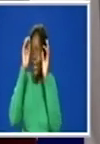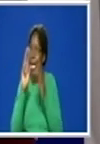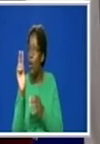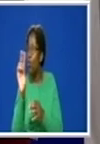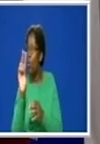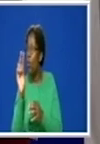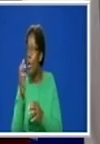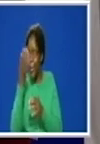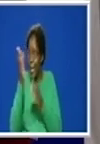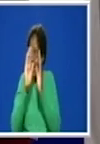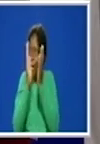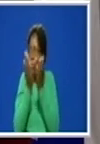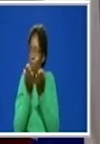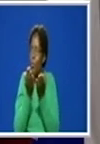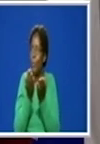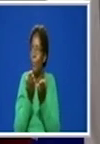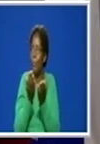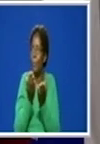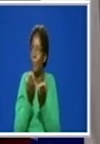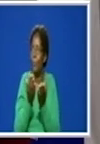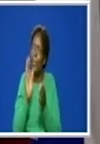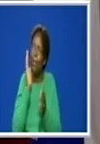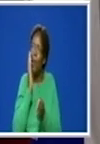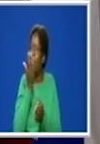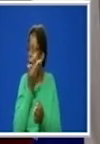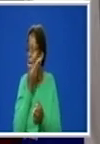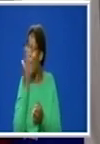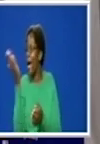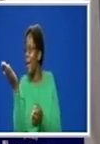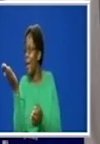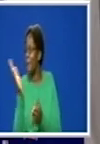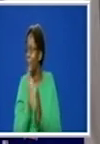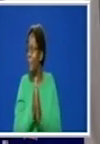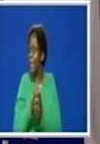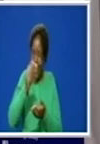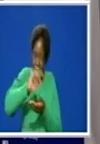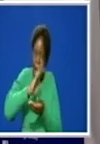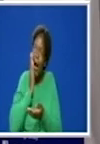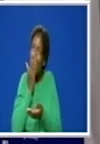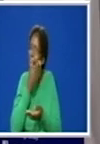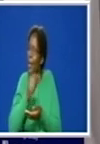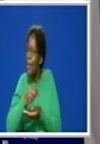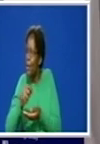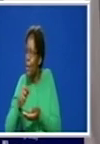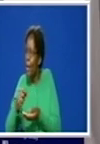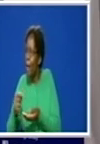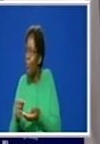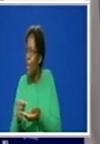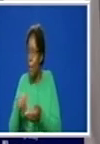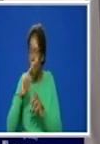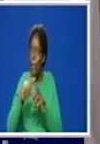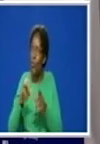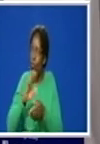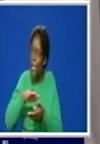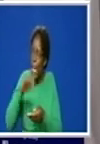Mm-hmm. There's a book. Oh. With color. Not now. We are not going to color now, but we will color